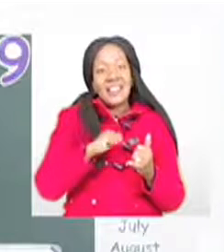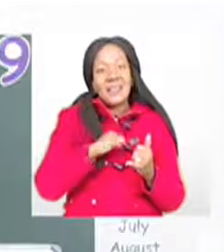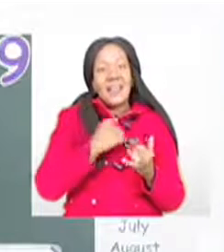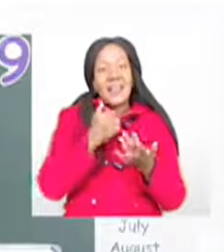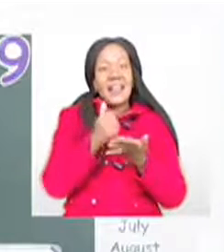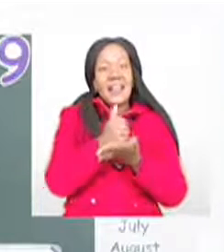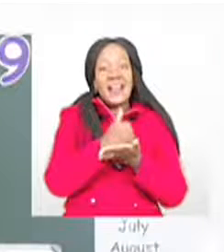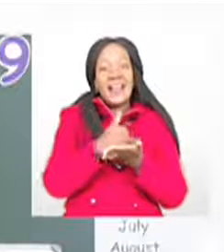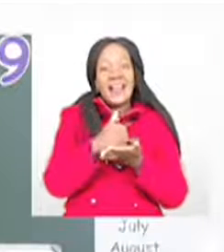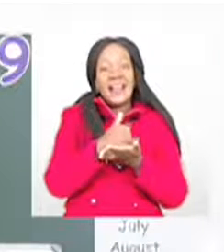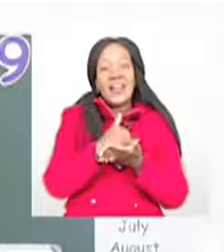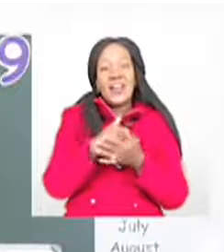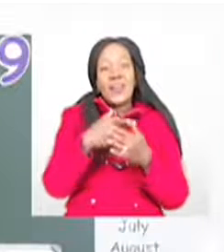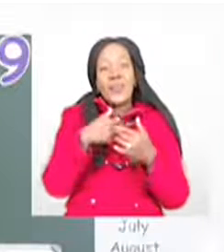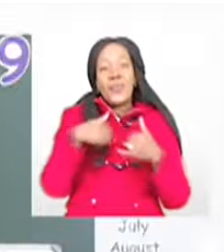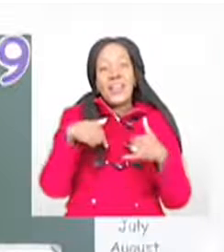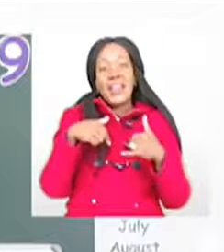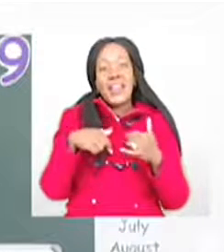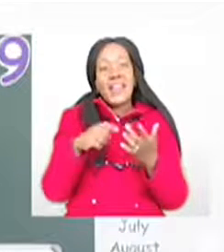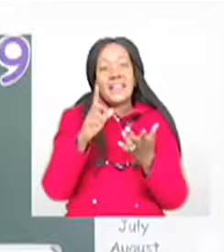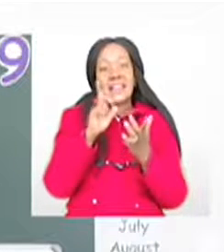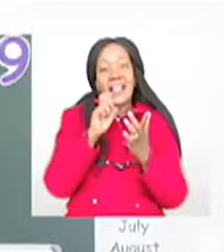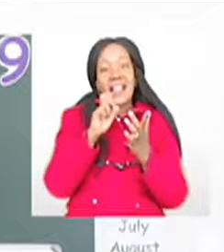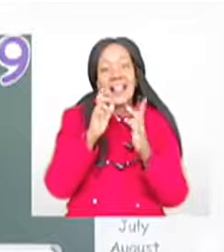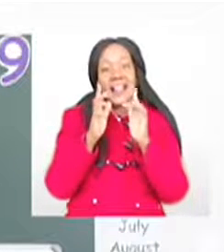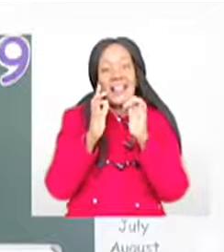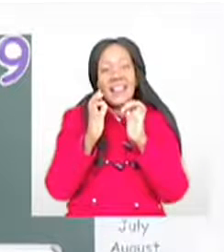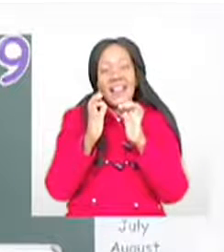hands and mine are clean. We have